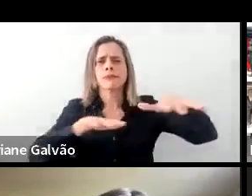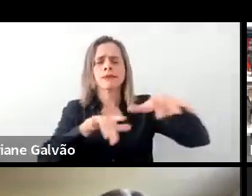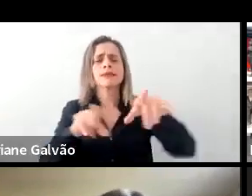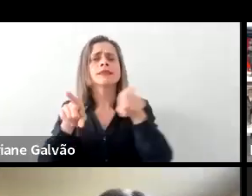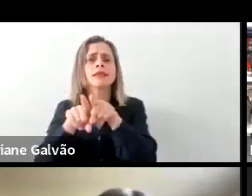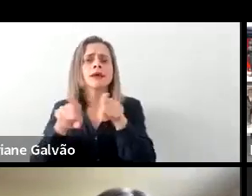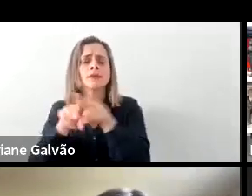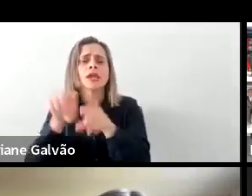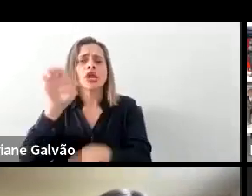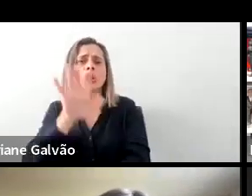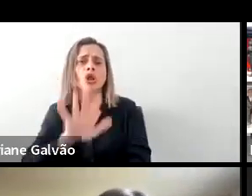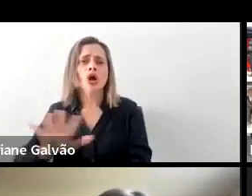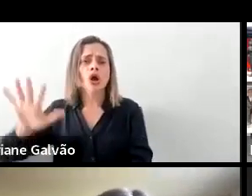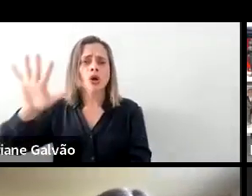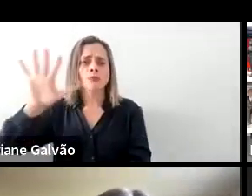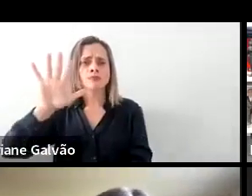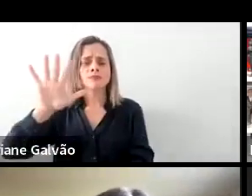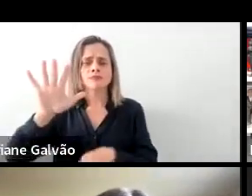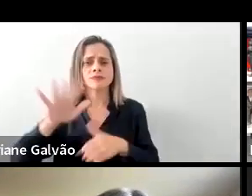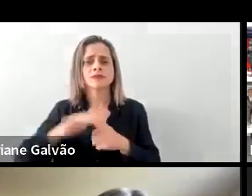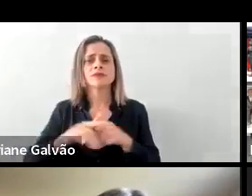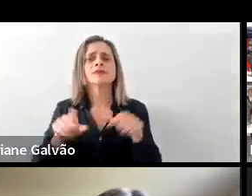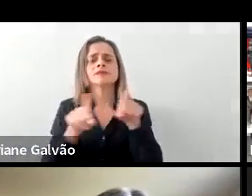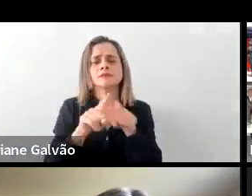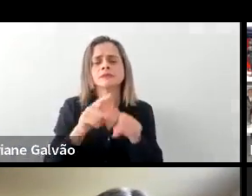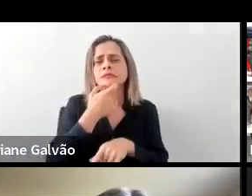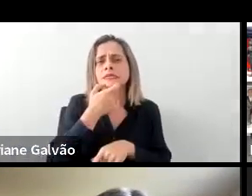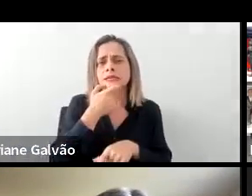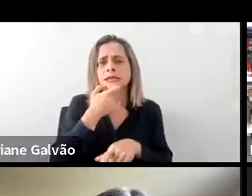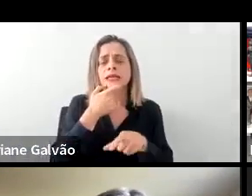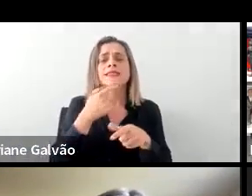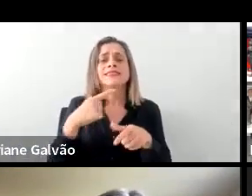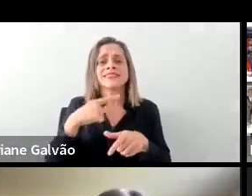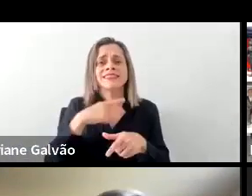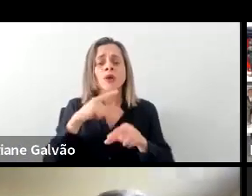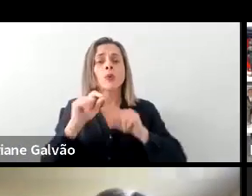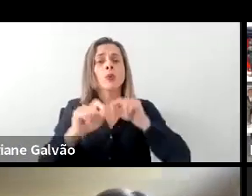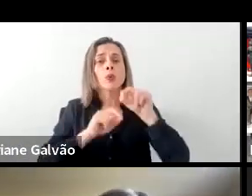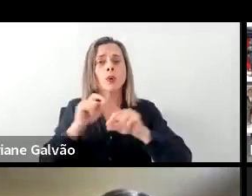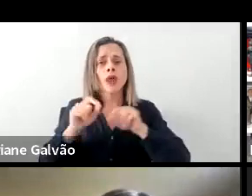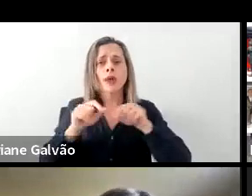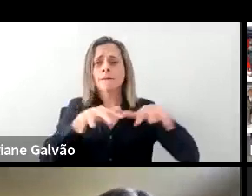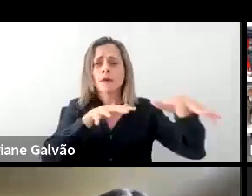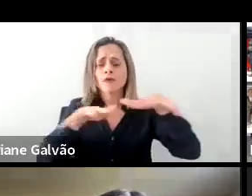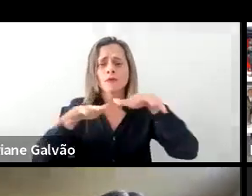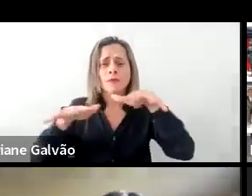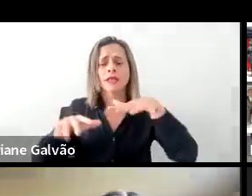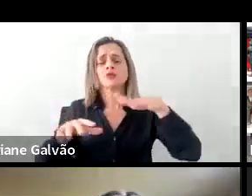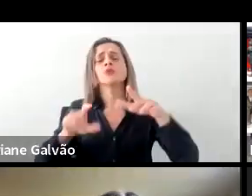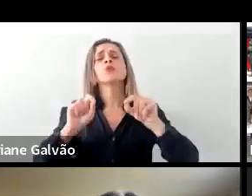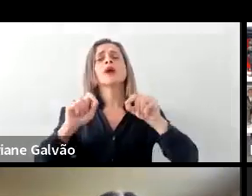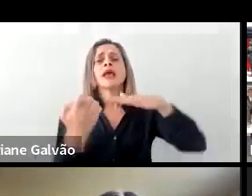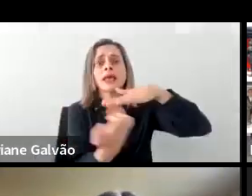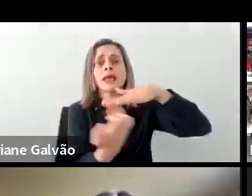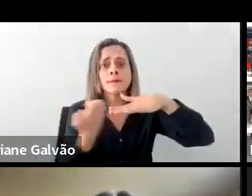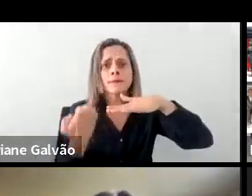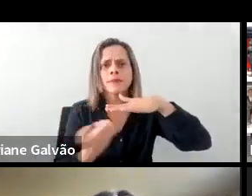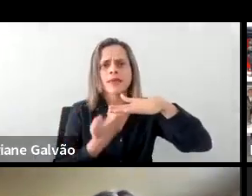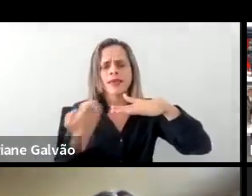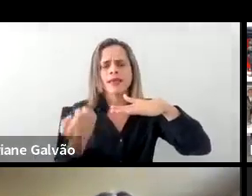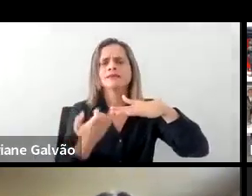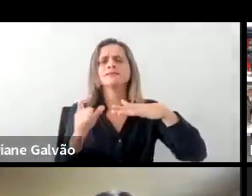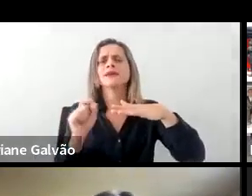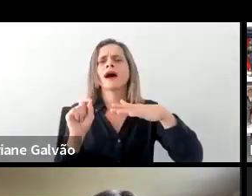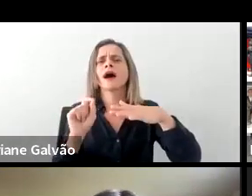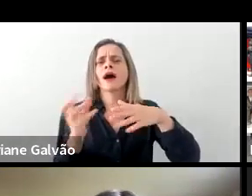companies and also the fast food companies you know, McDonald's